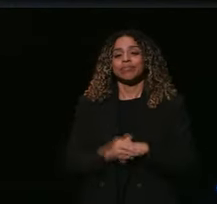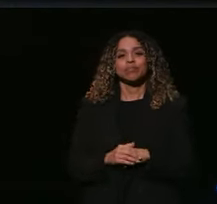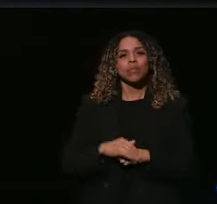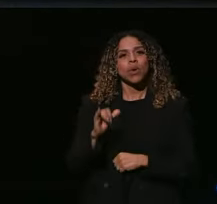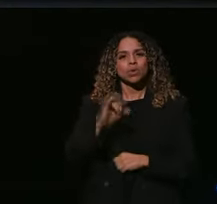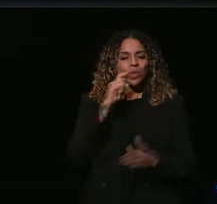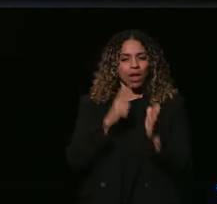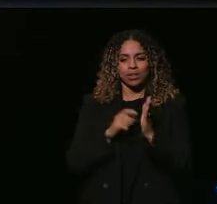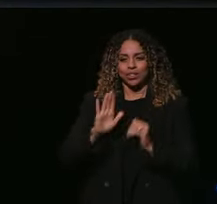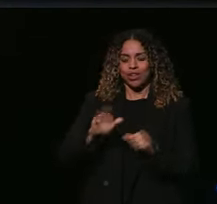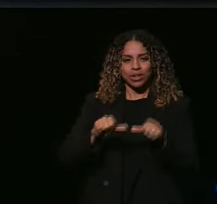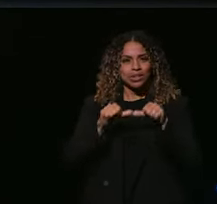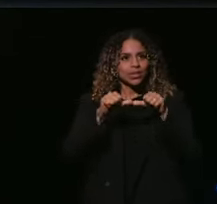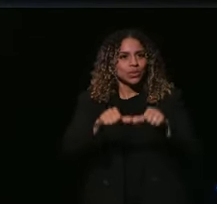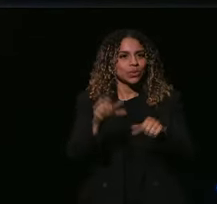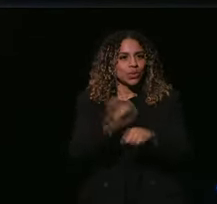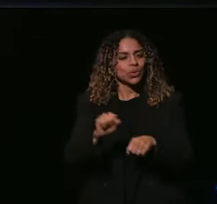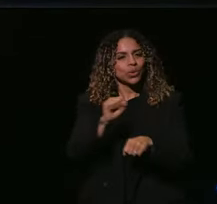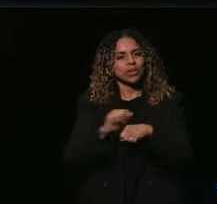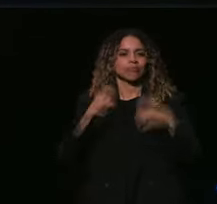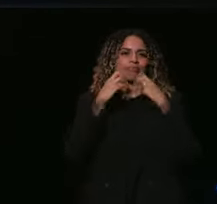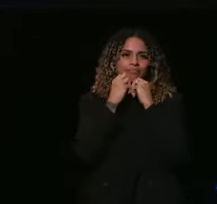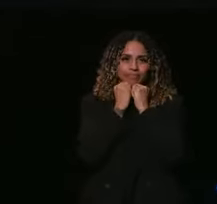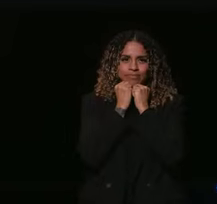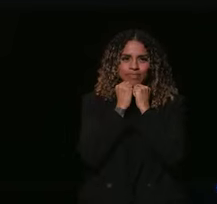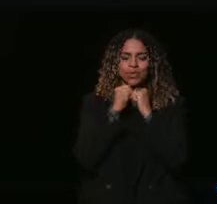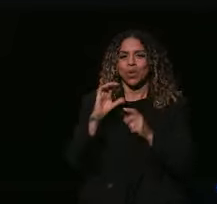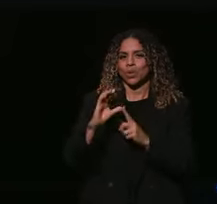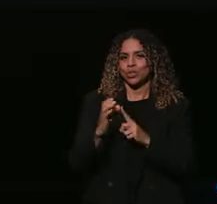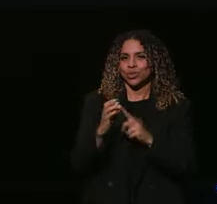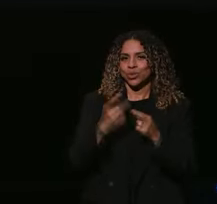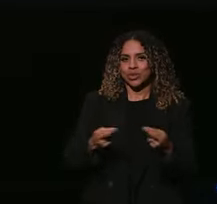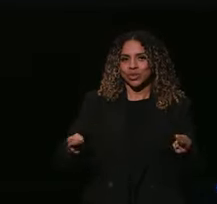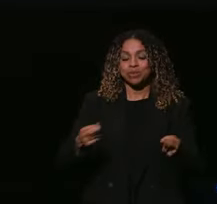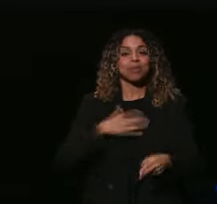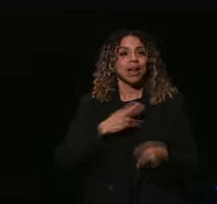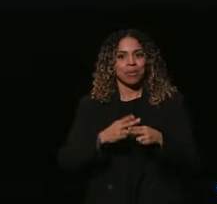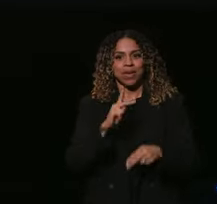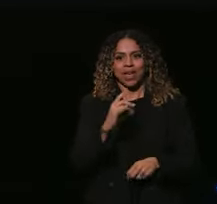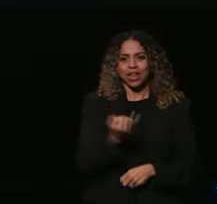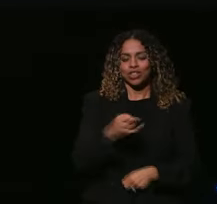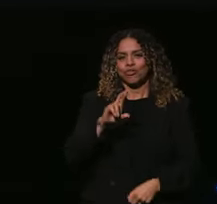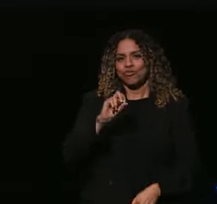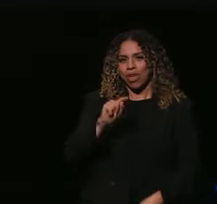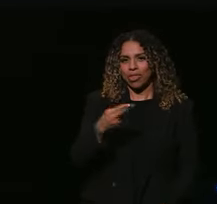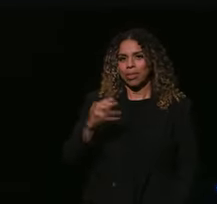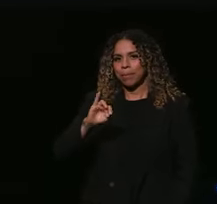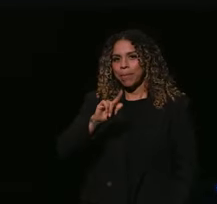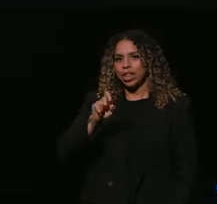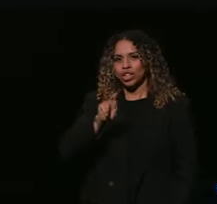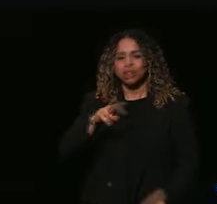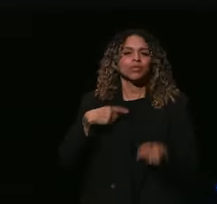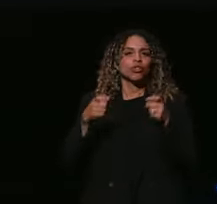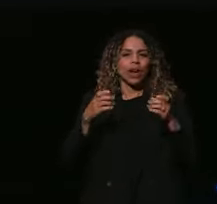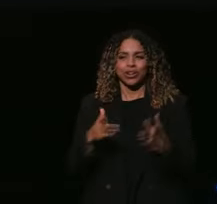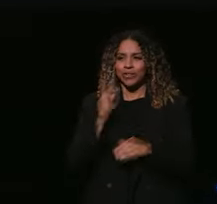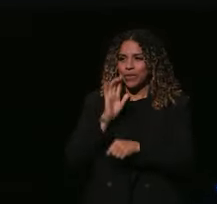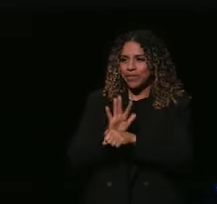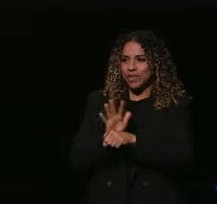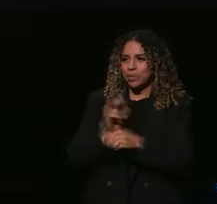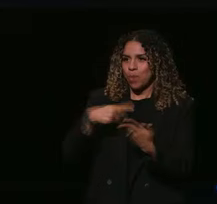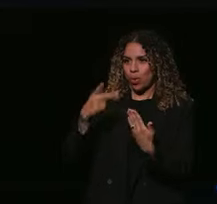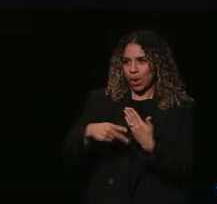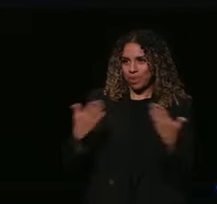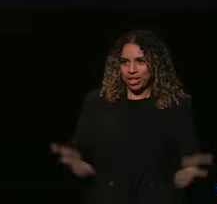work to safeguard cultural resources. My name is KJ Ralph Miller, and I'm the Director of Film Programs here at the